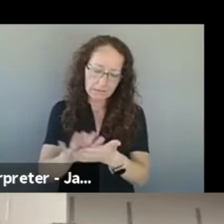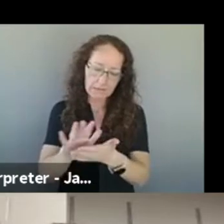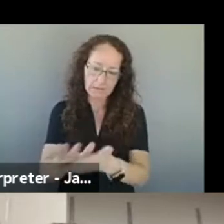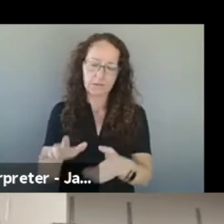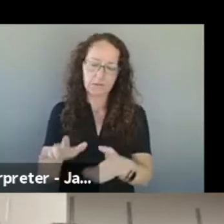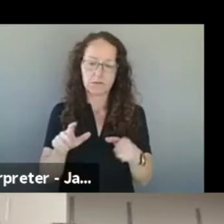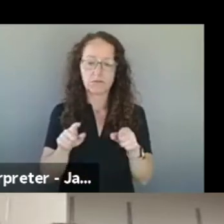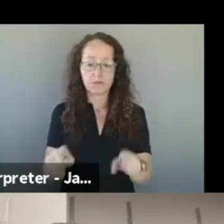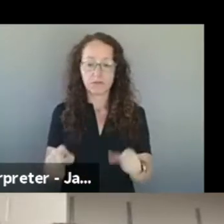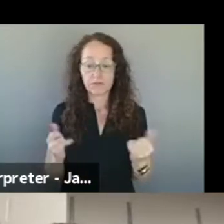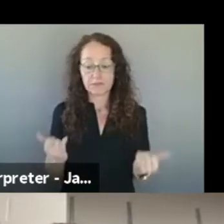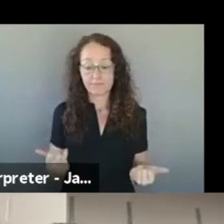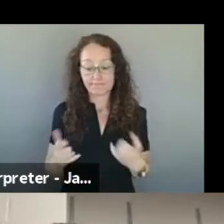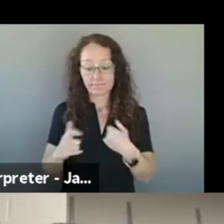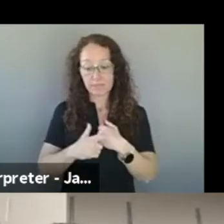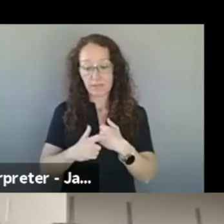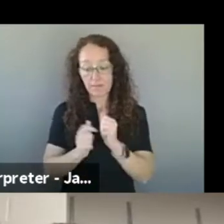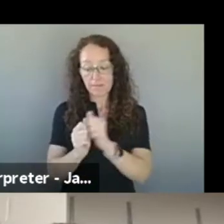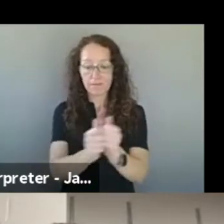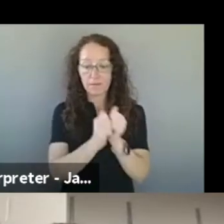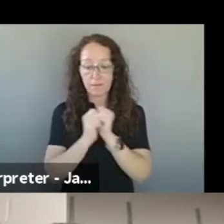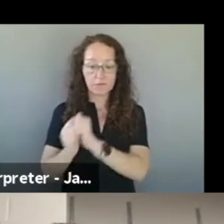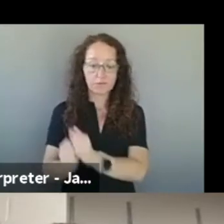during our time here.